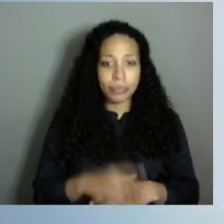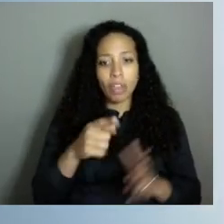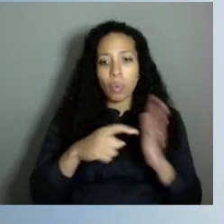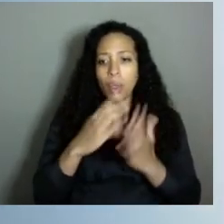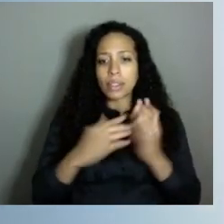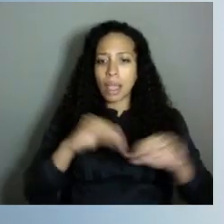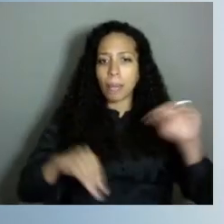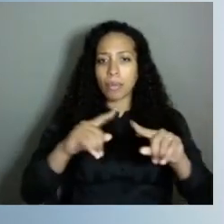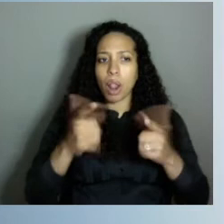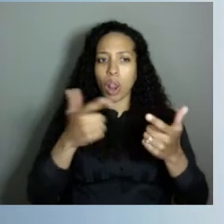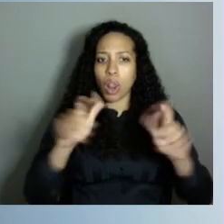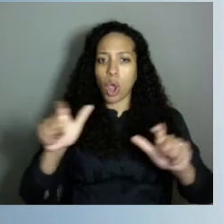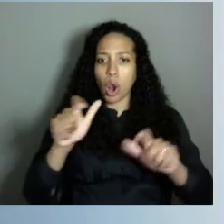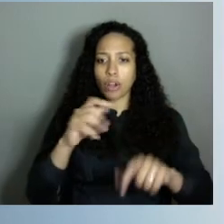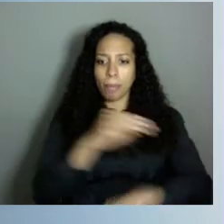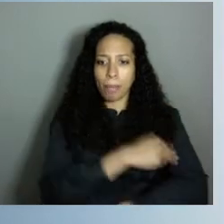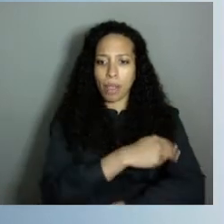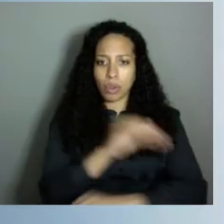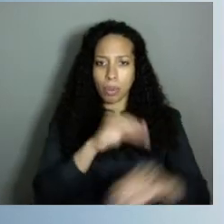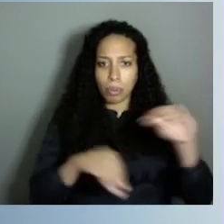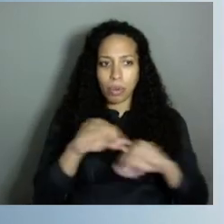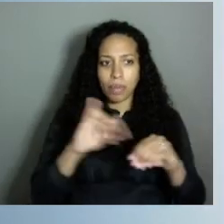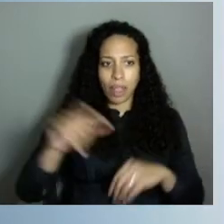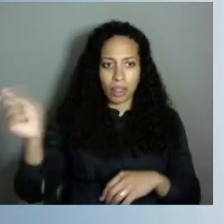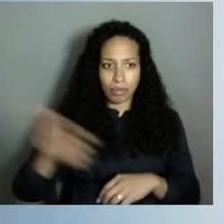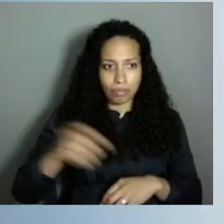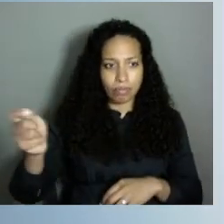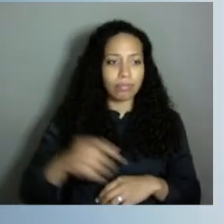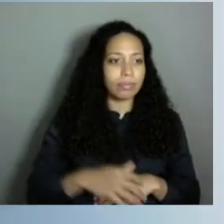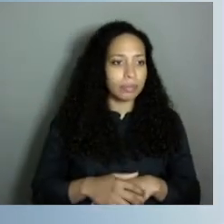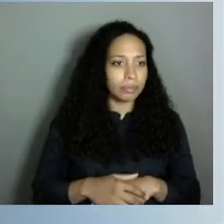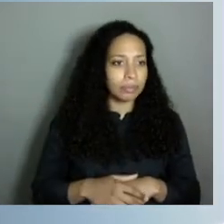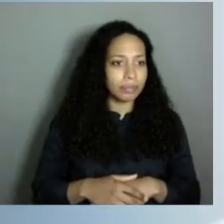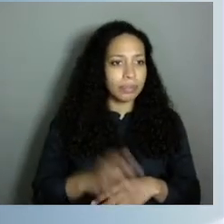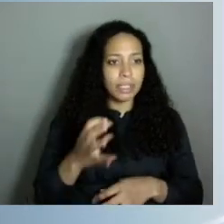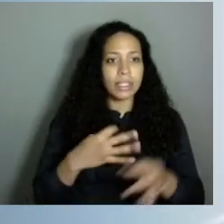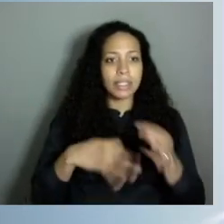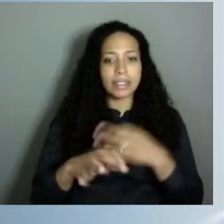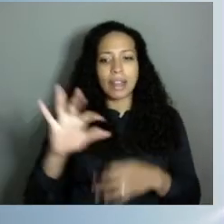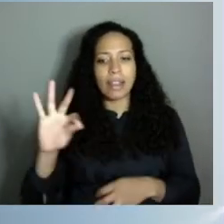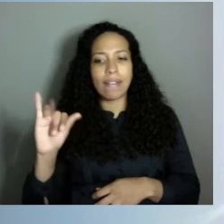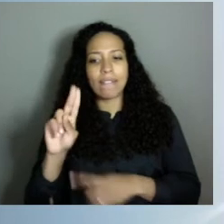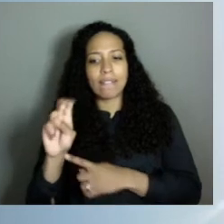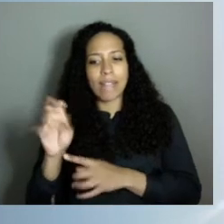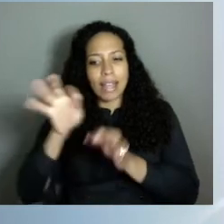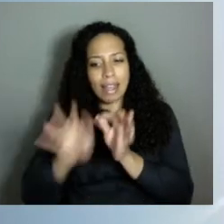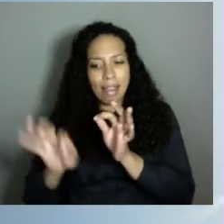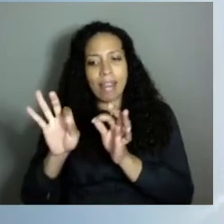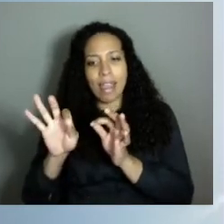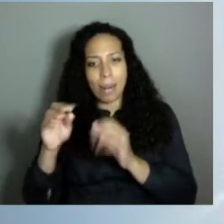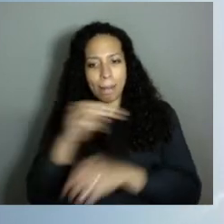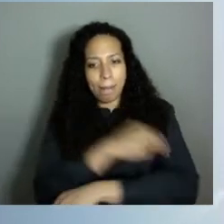Like swiping in and out across the cuff or double tapping the cuff, rather than fine muscle control, which can be difficult for some in working with a